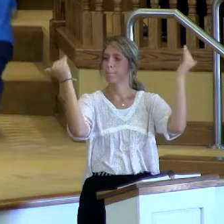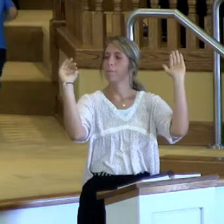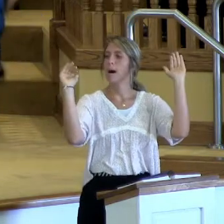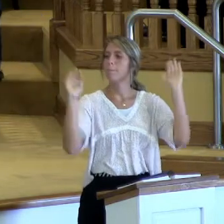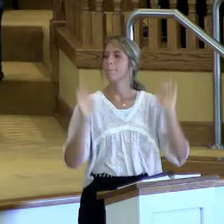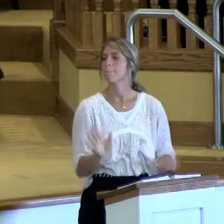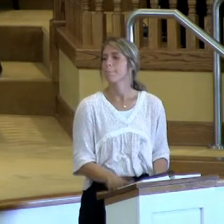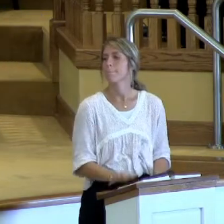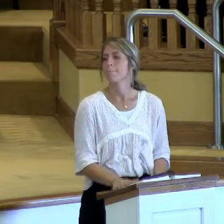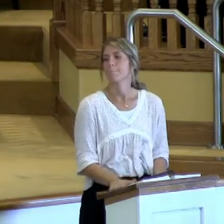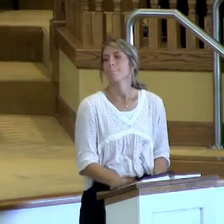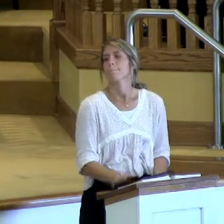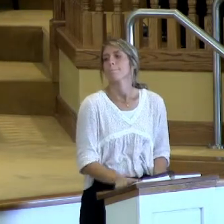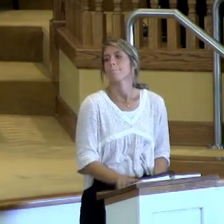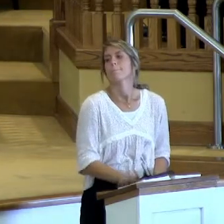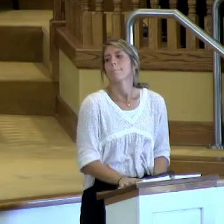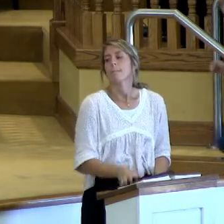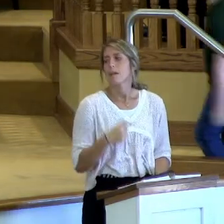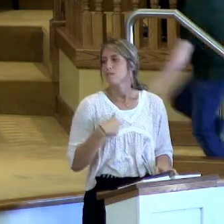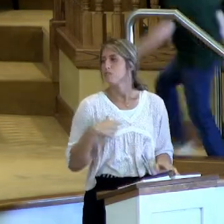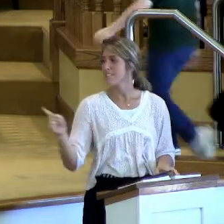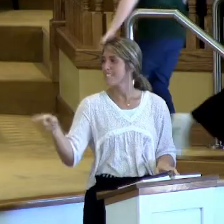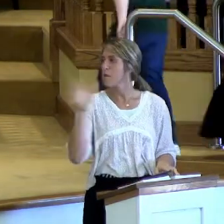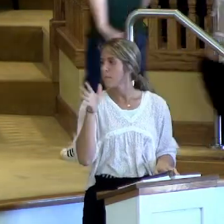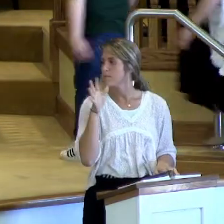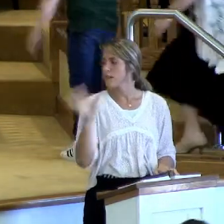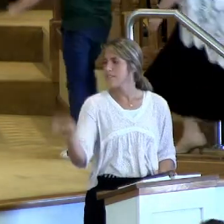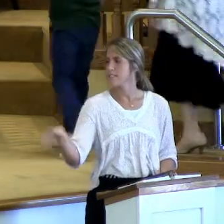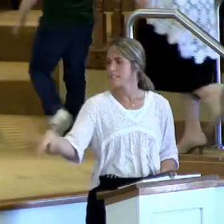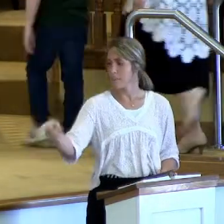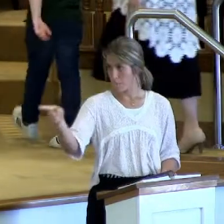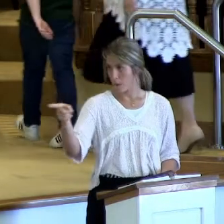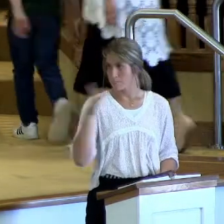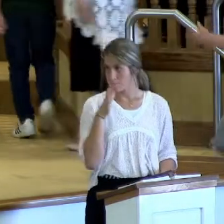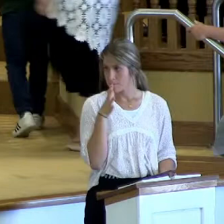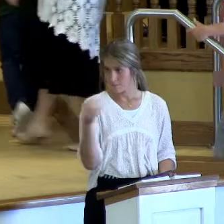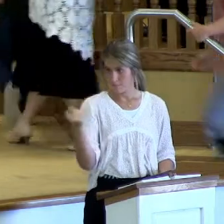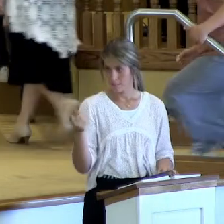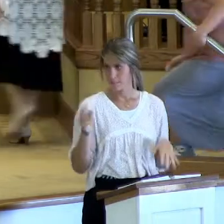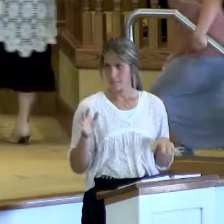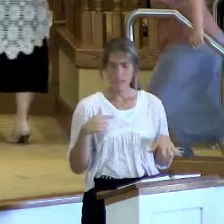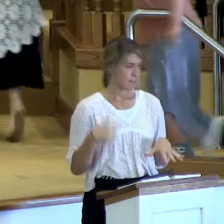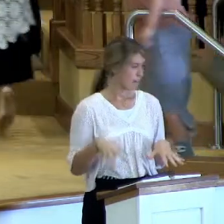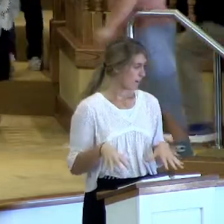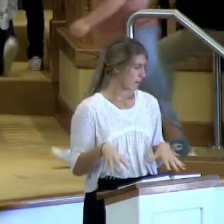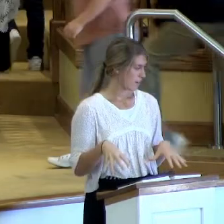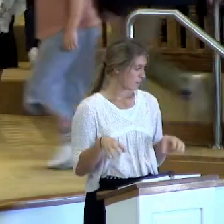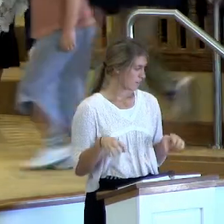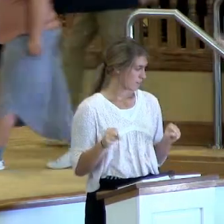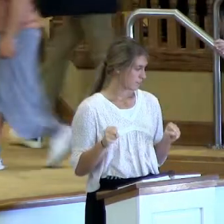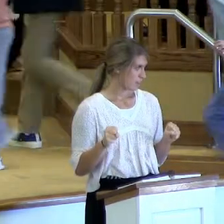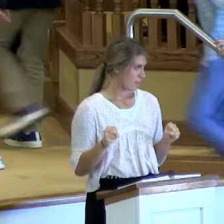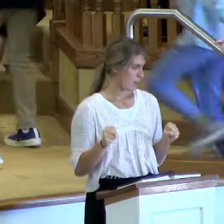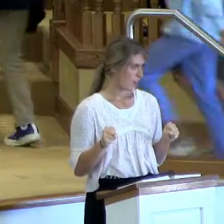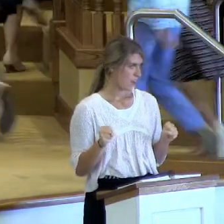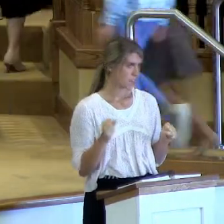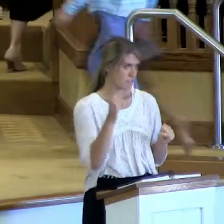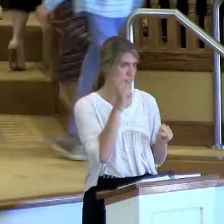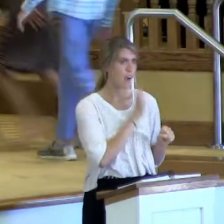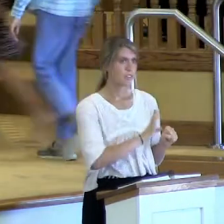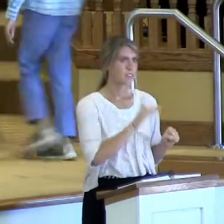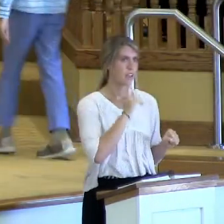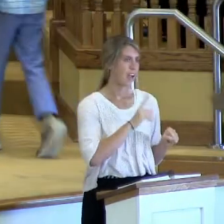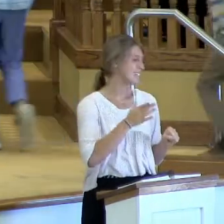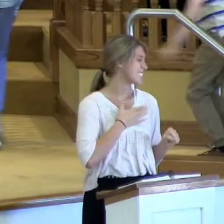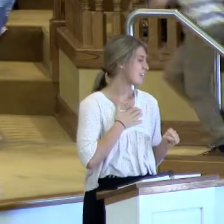again. I am adopted, I'm a child of the King.